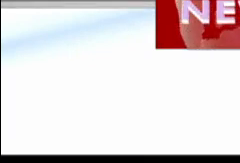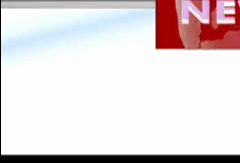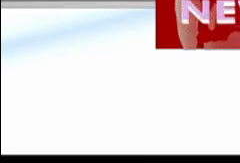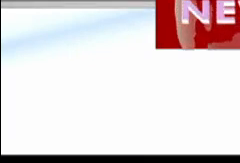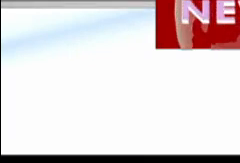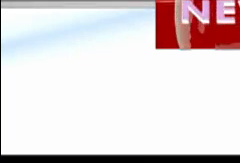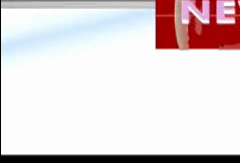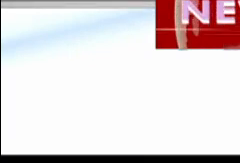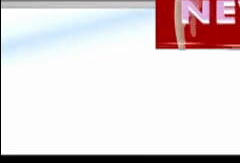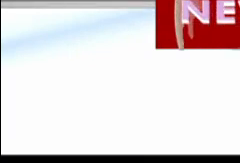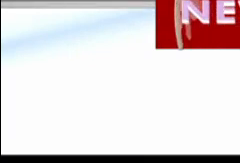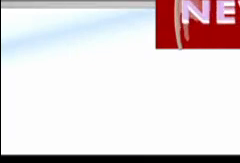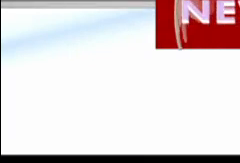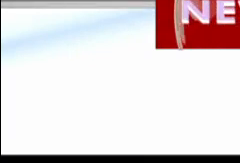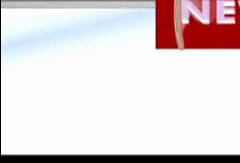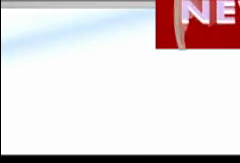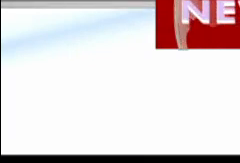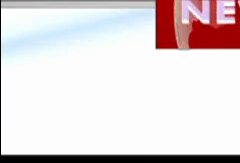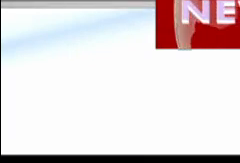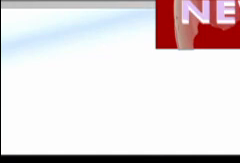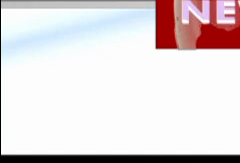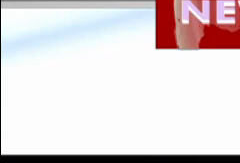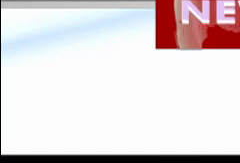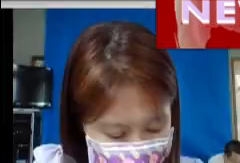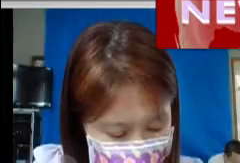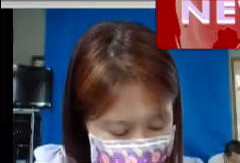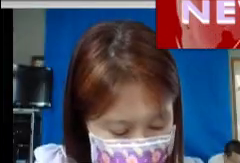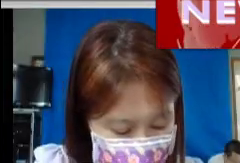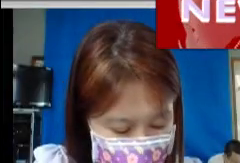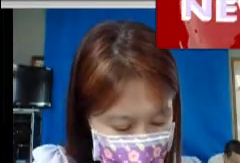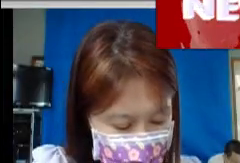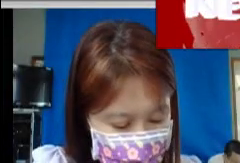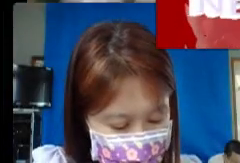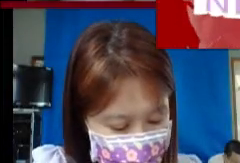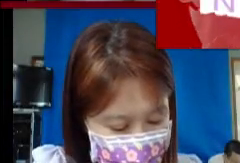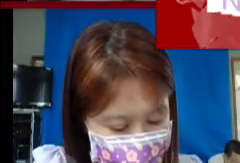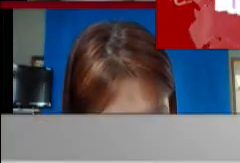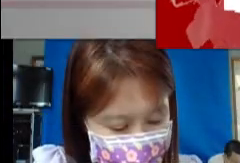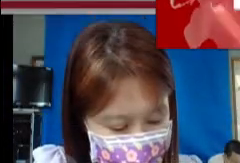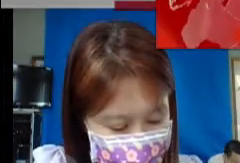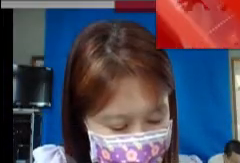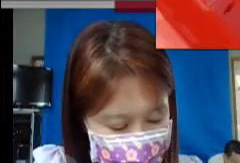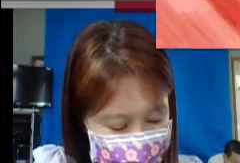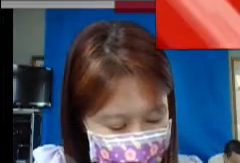test should go to a community center for PCR testing.